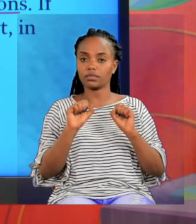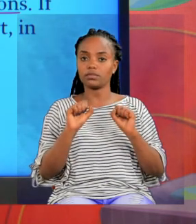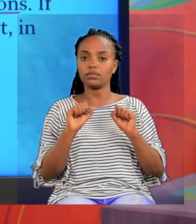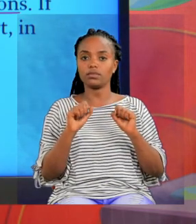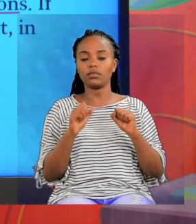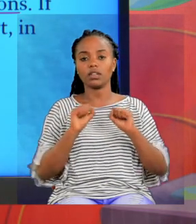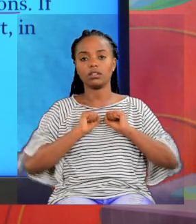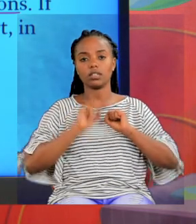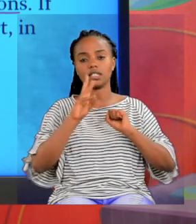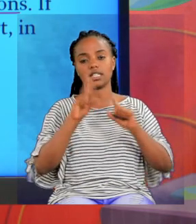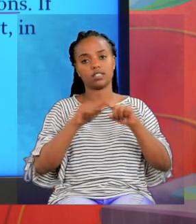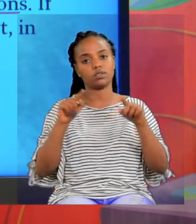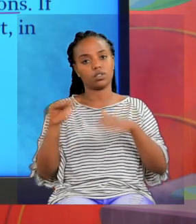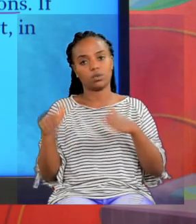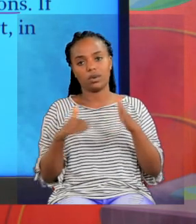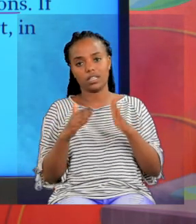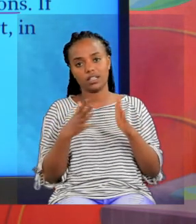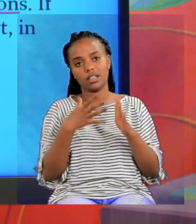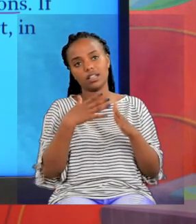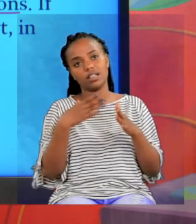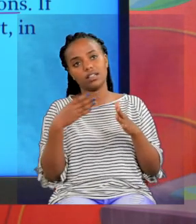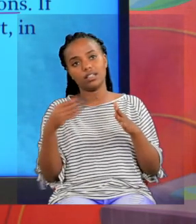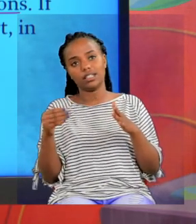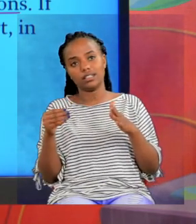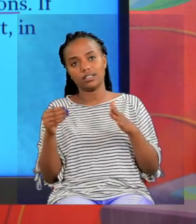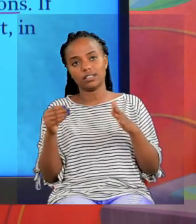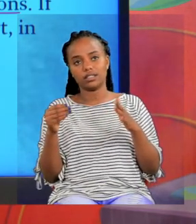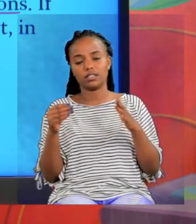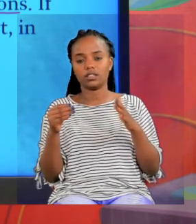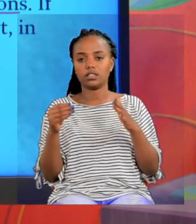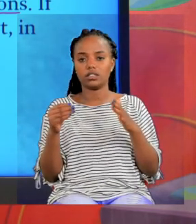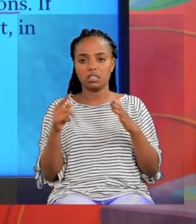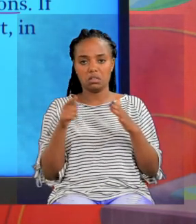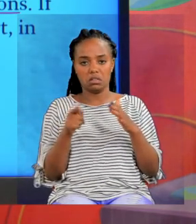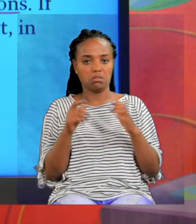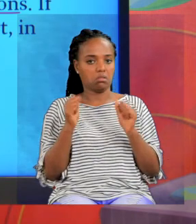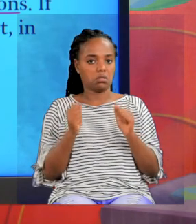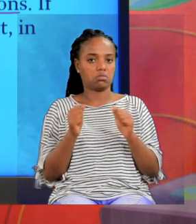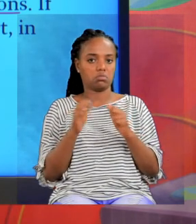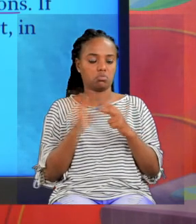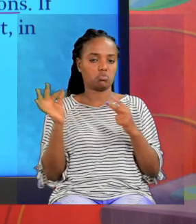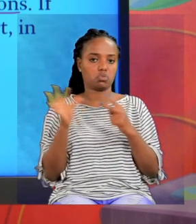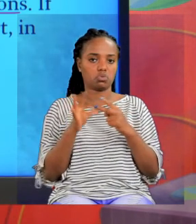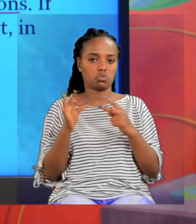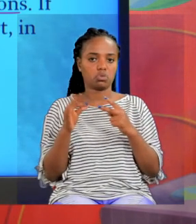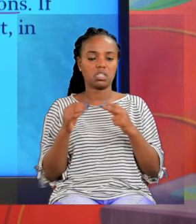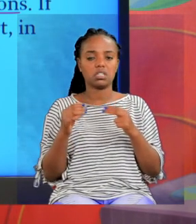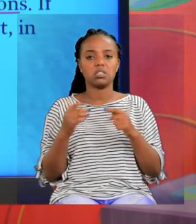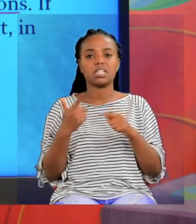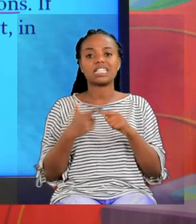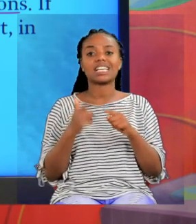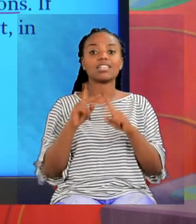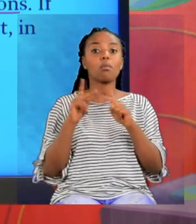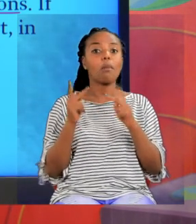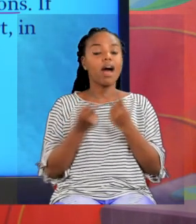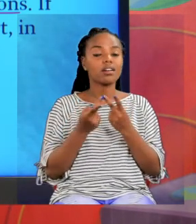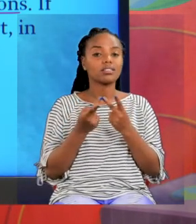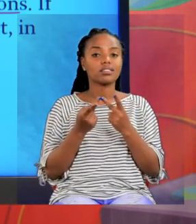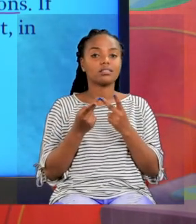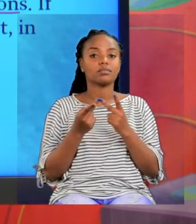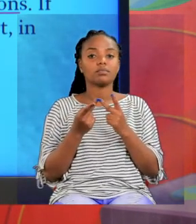different ways, and he can also choose second part.